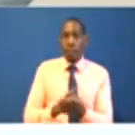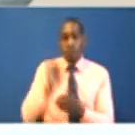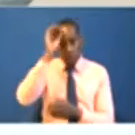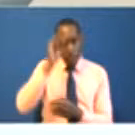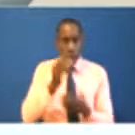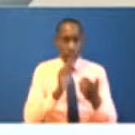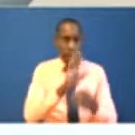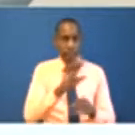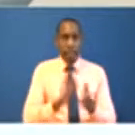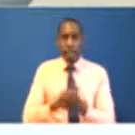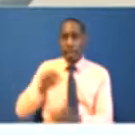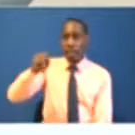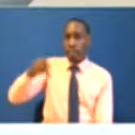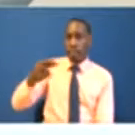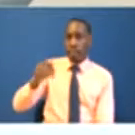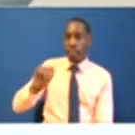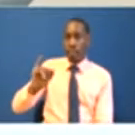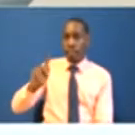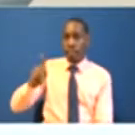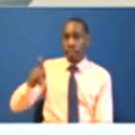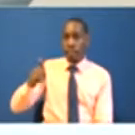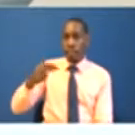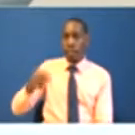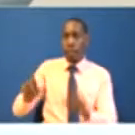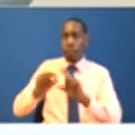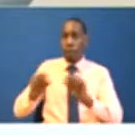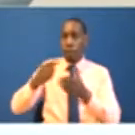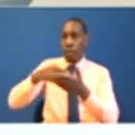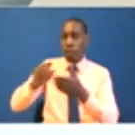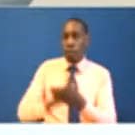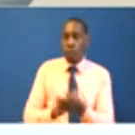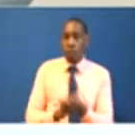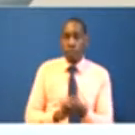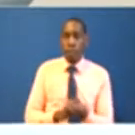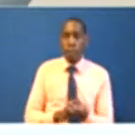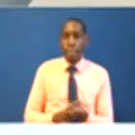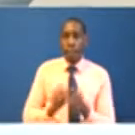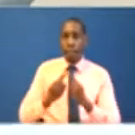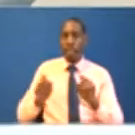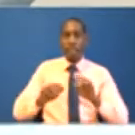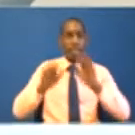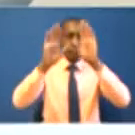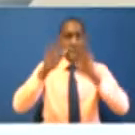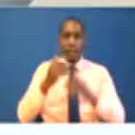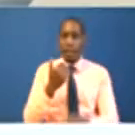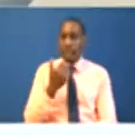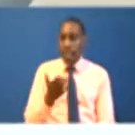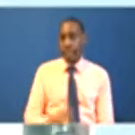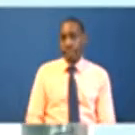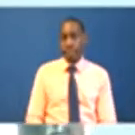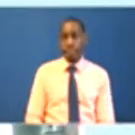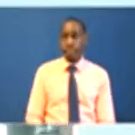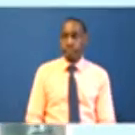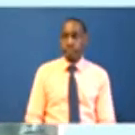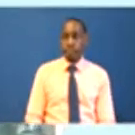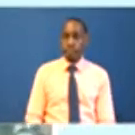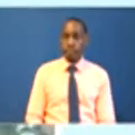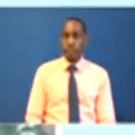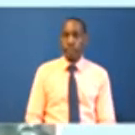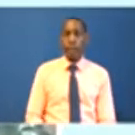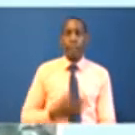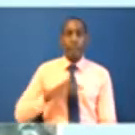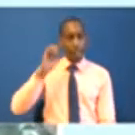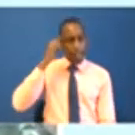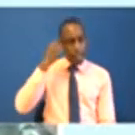today with with philly phillips honest statement that i think might matter here but it might not matter on the camera i think we are talking